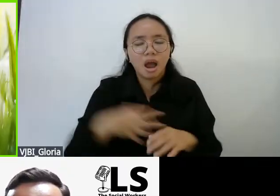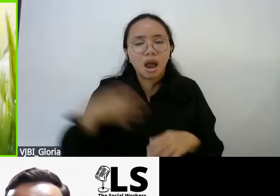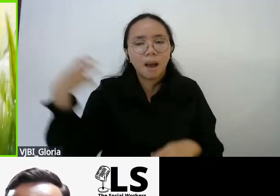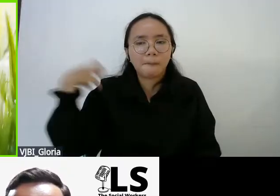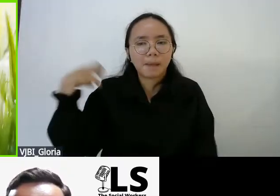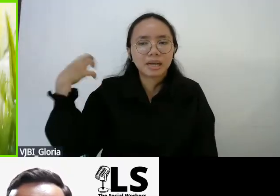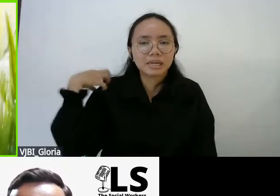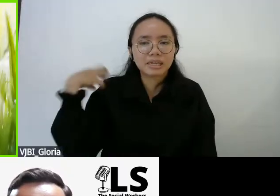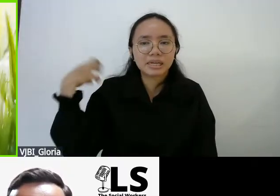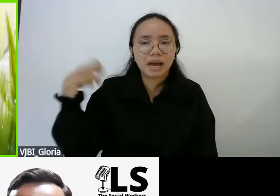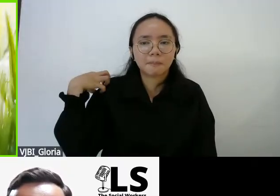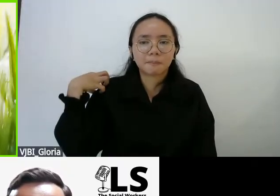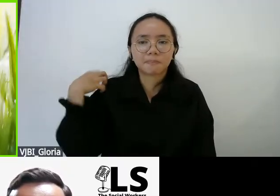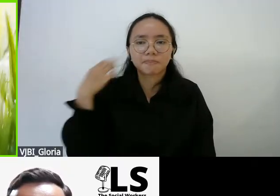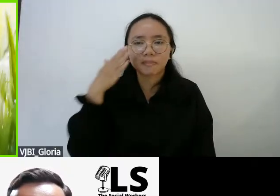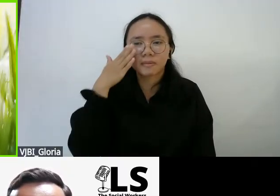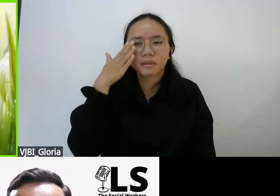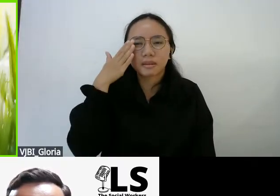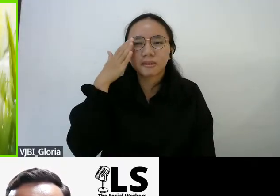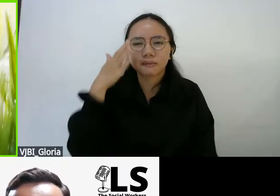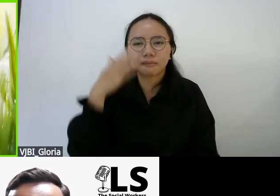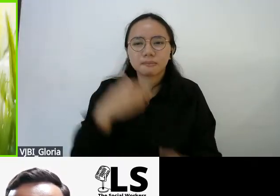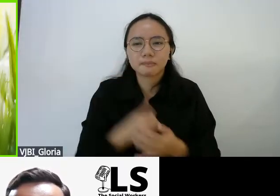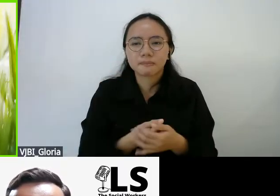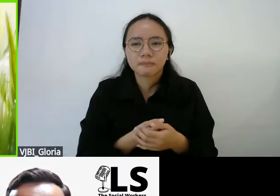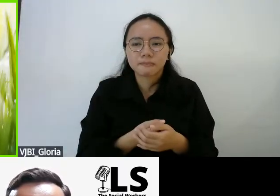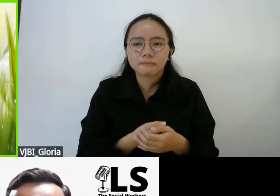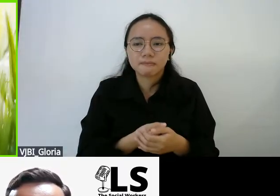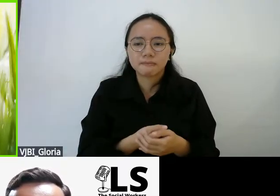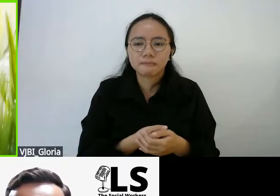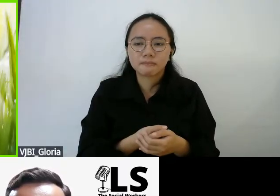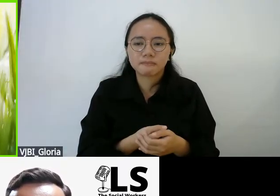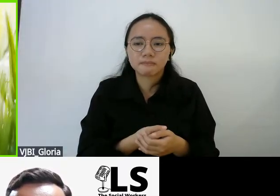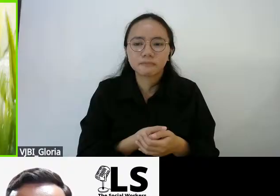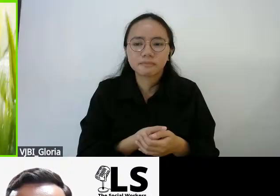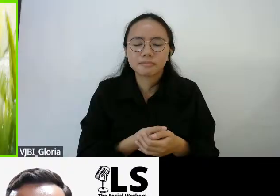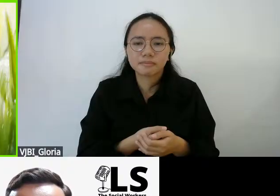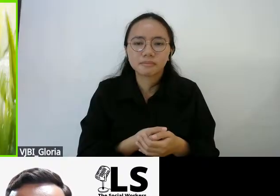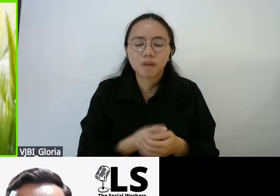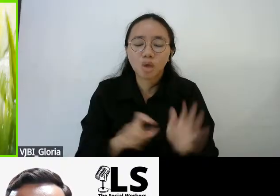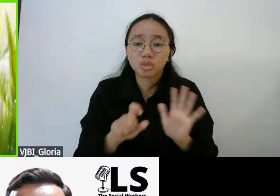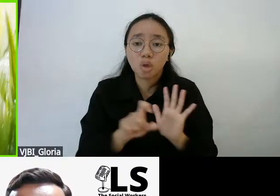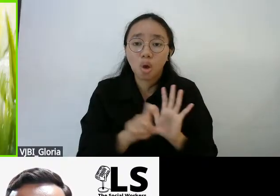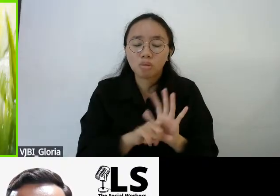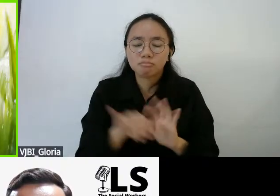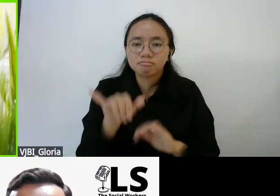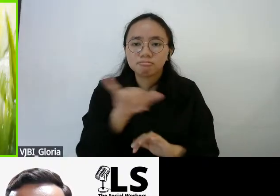was really difficult in China. I came to Indonesia.